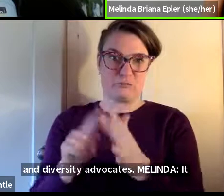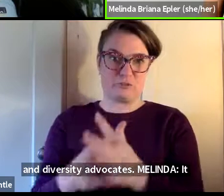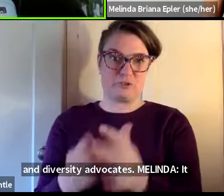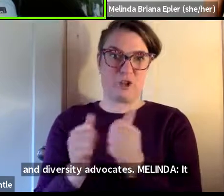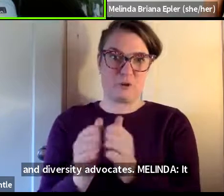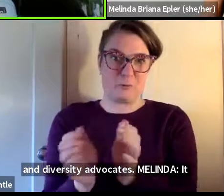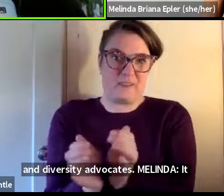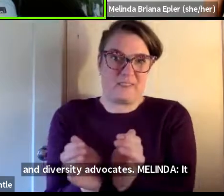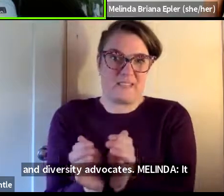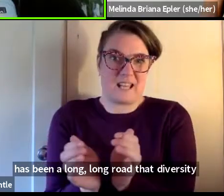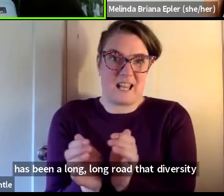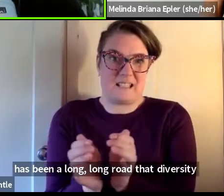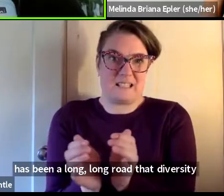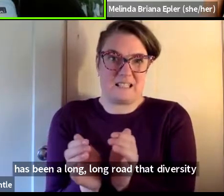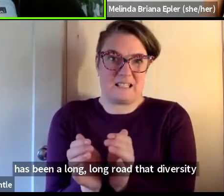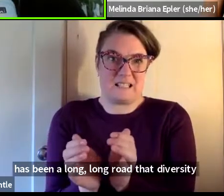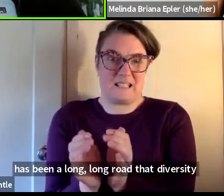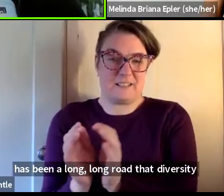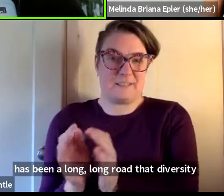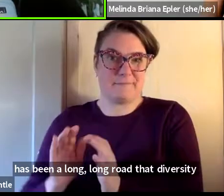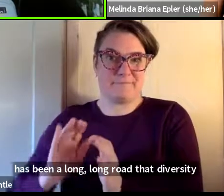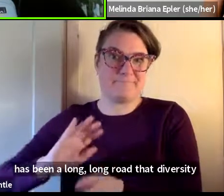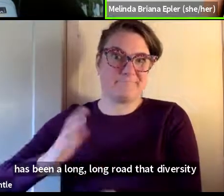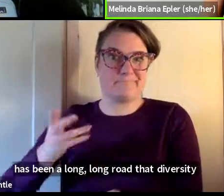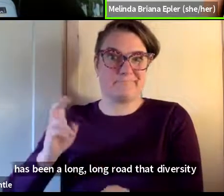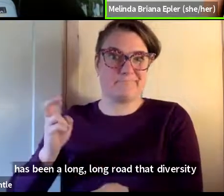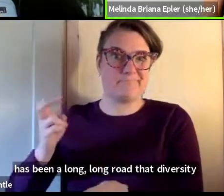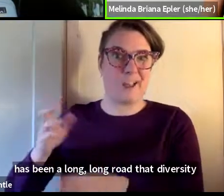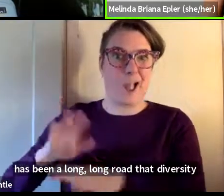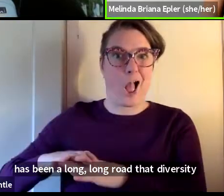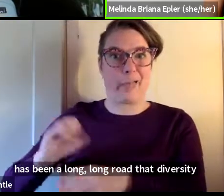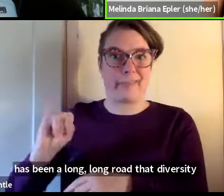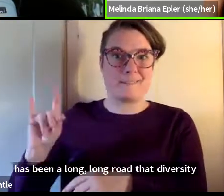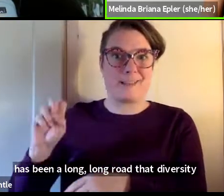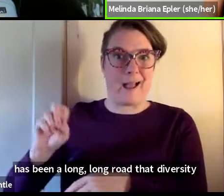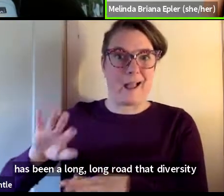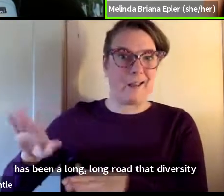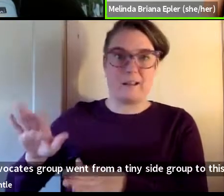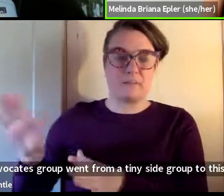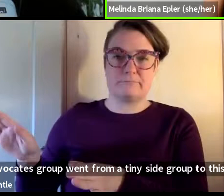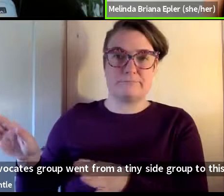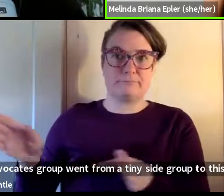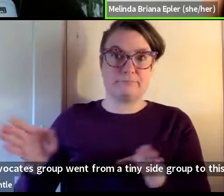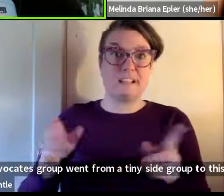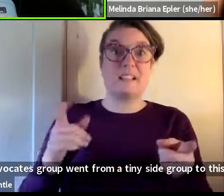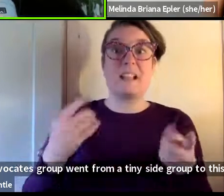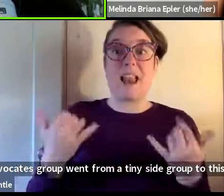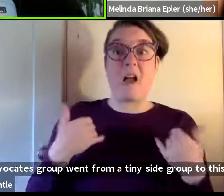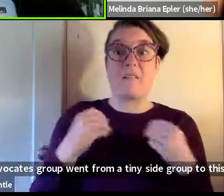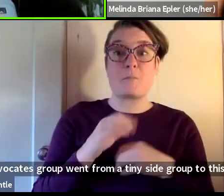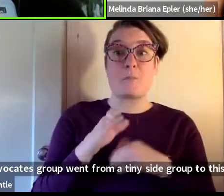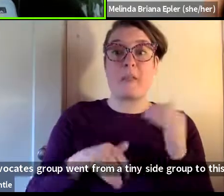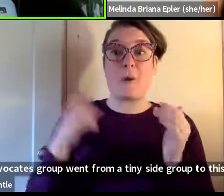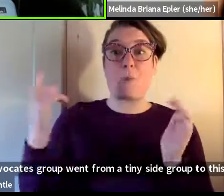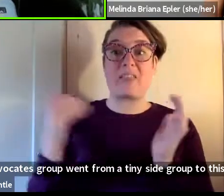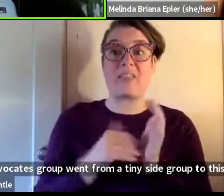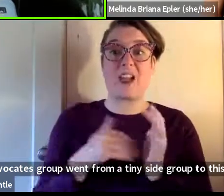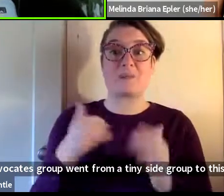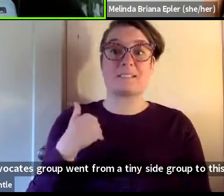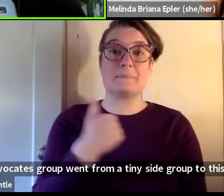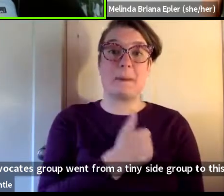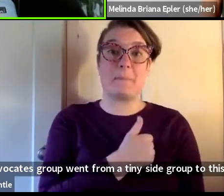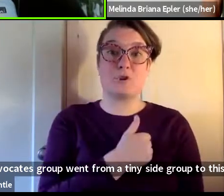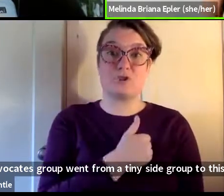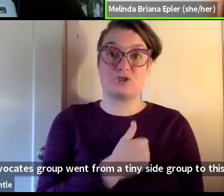little side group to this big. We have more than 1,000 members now. Yeah. That's